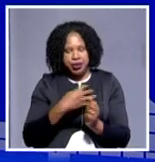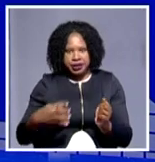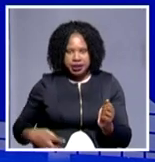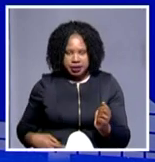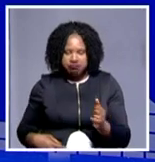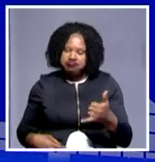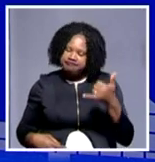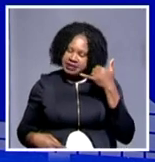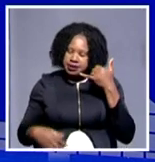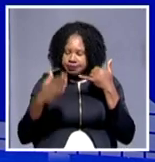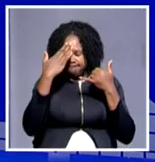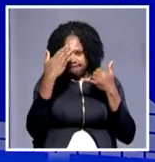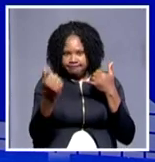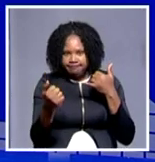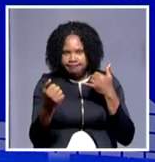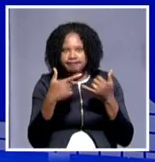to you, sir, and thank you so much for joining us.